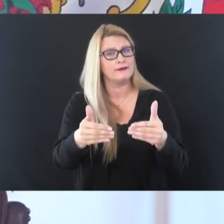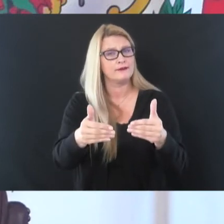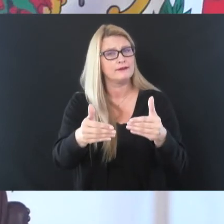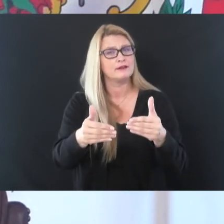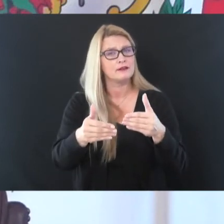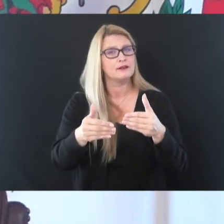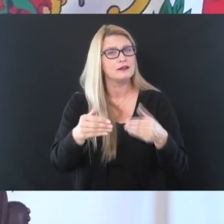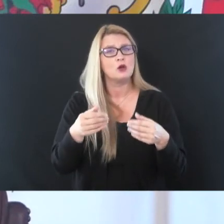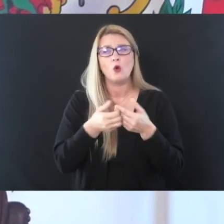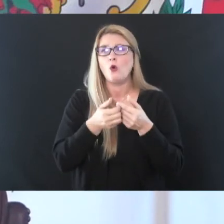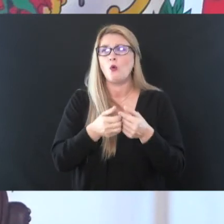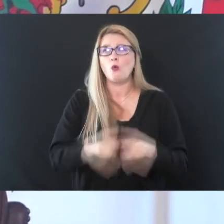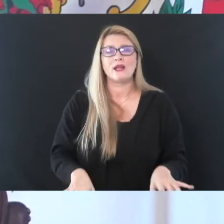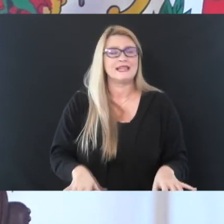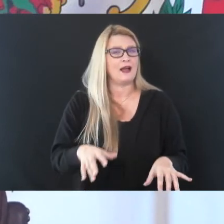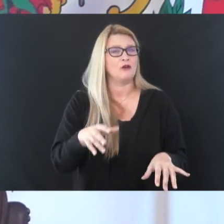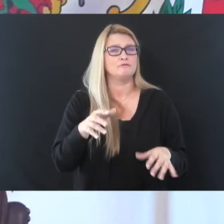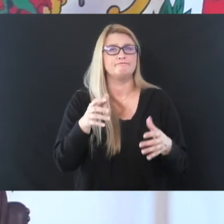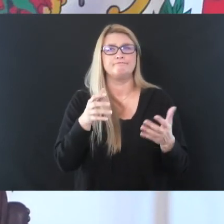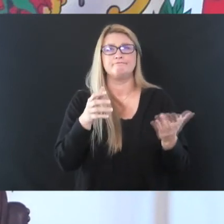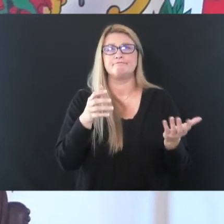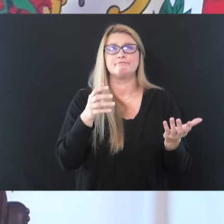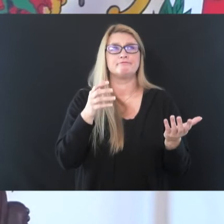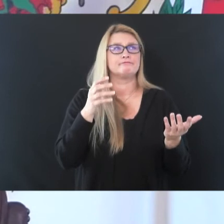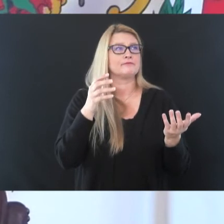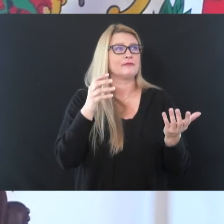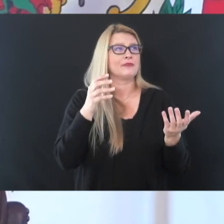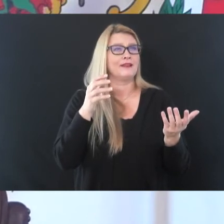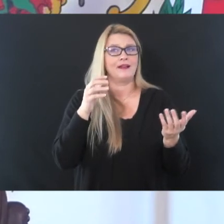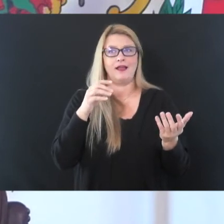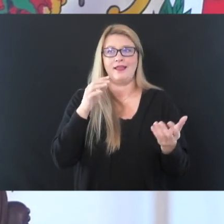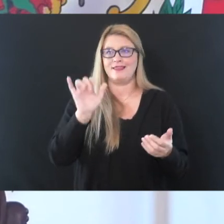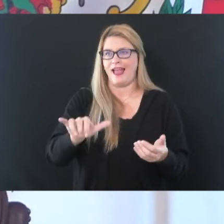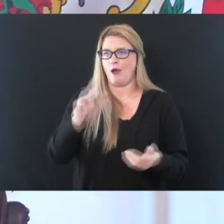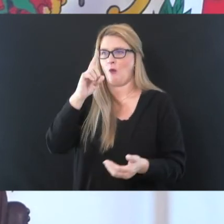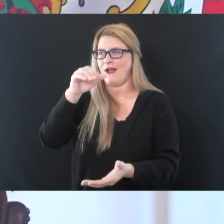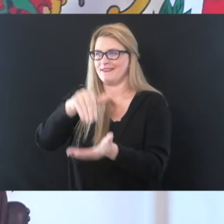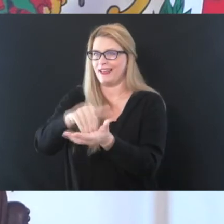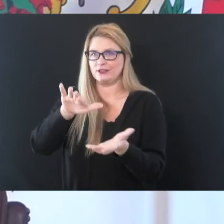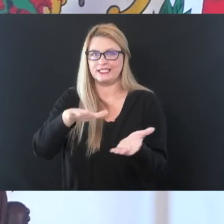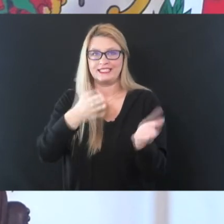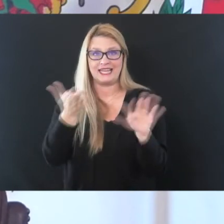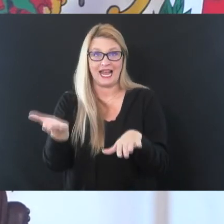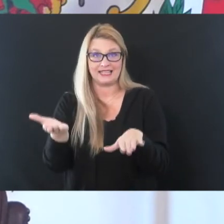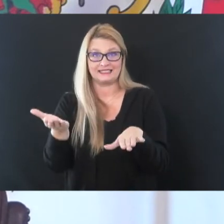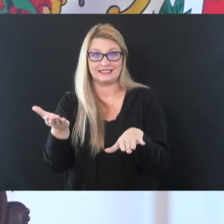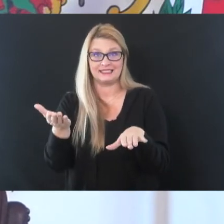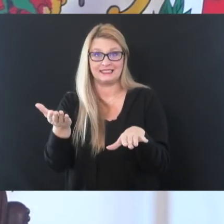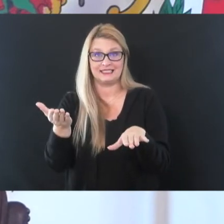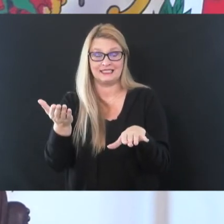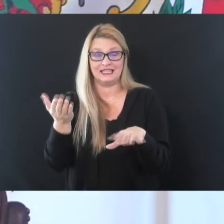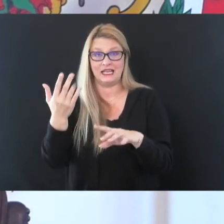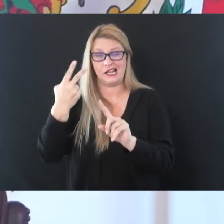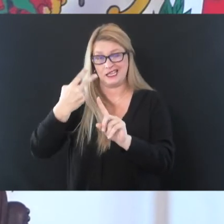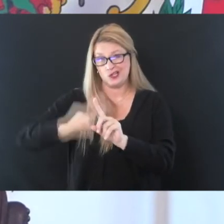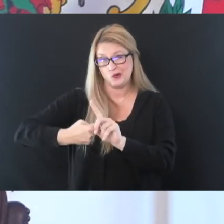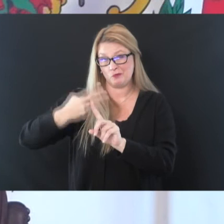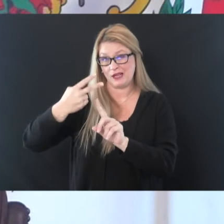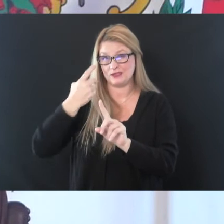Absolutely, without any doubt, the 1,000 deaths that we have had in the last 2 months or